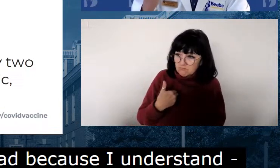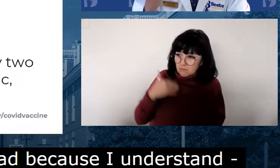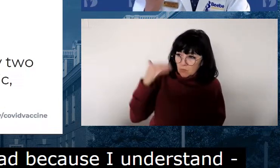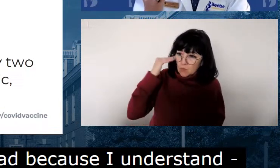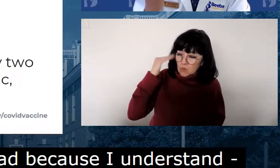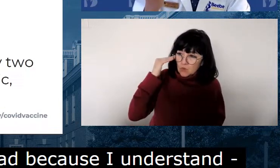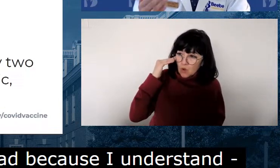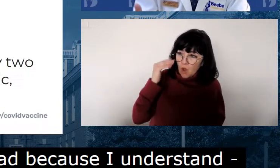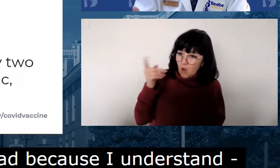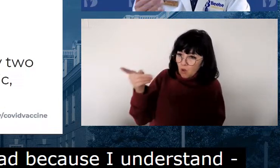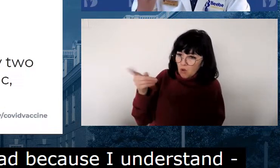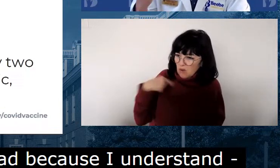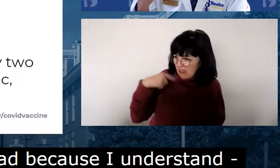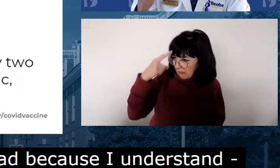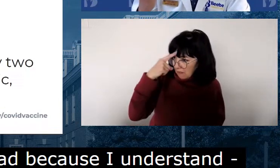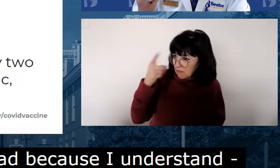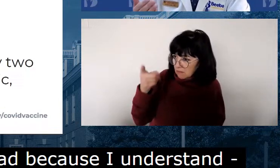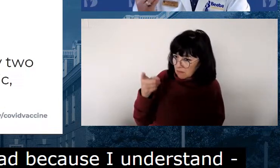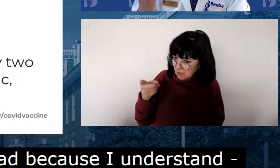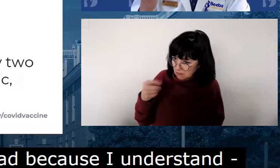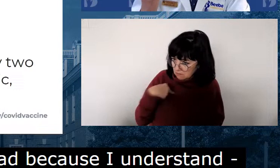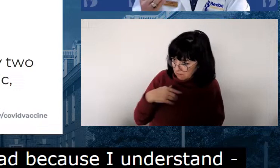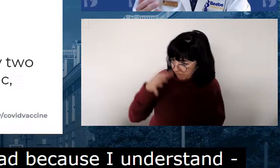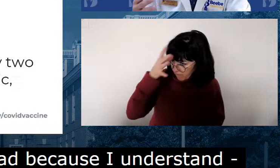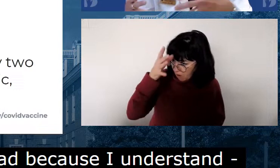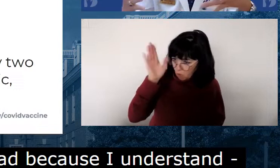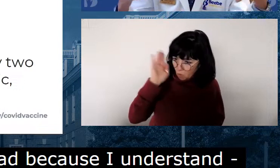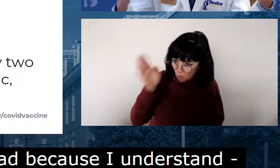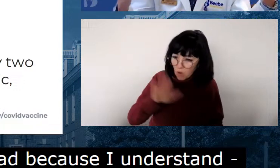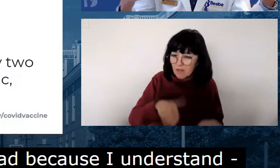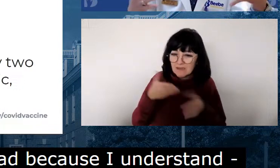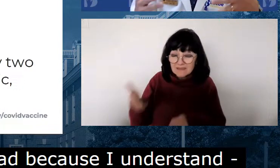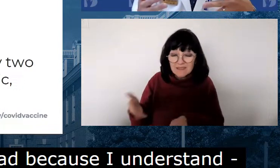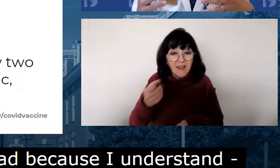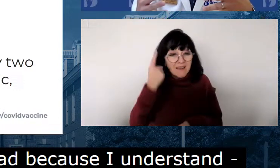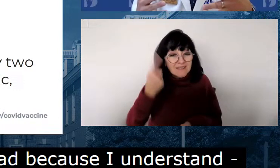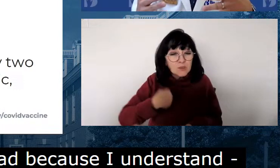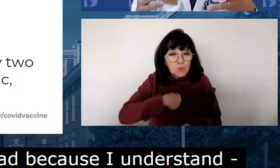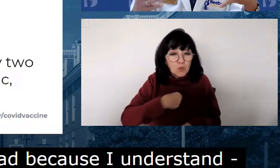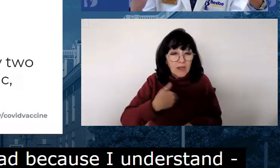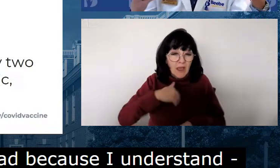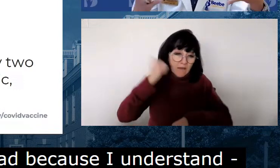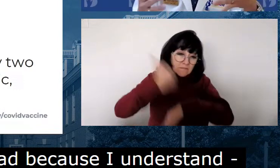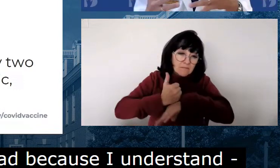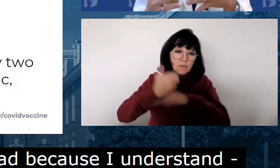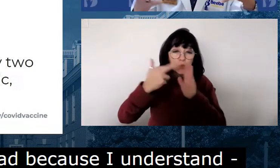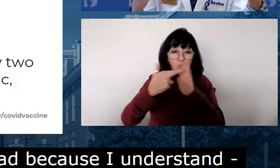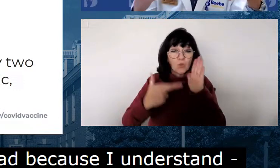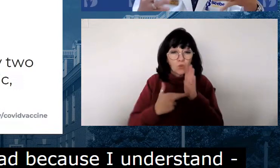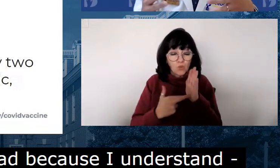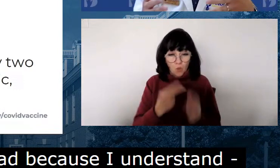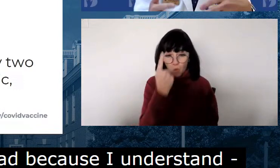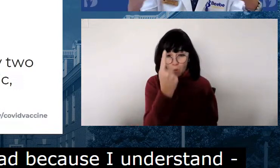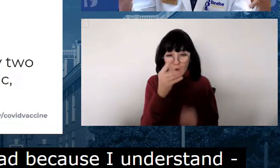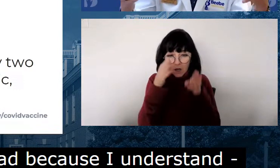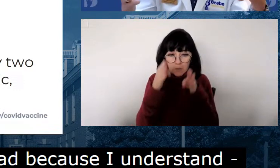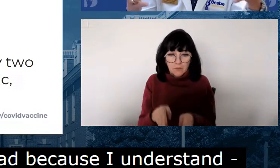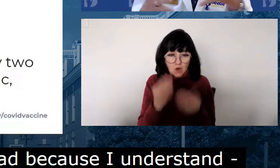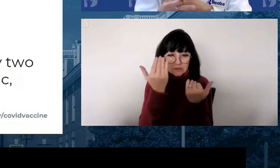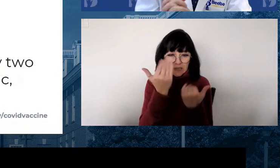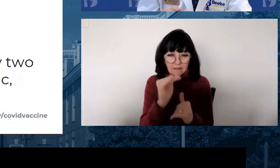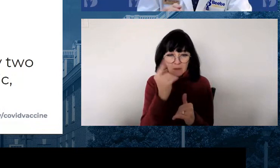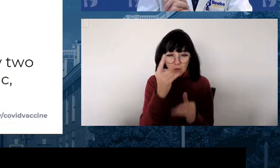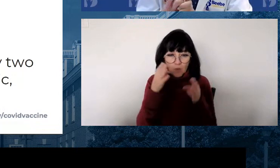visitor per patient, which we usually try and really stick to because we don't want patients coming in and getting sick